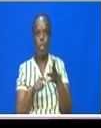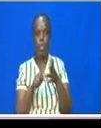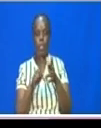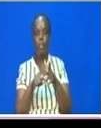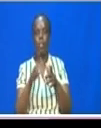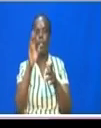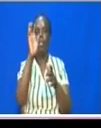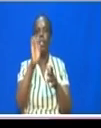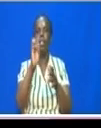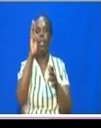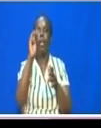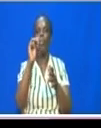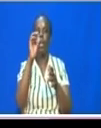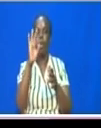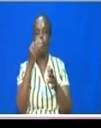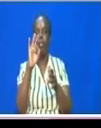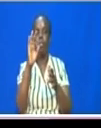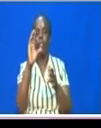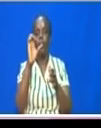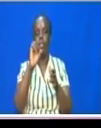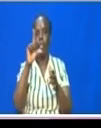the electromotive force of the cell.